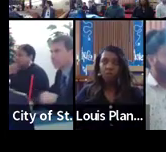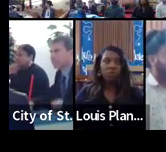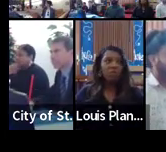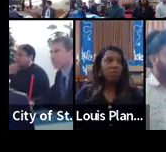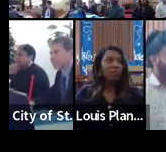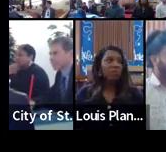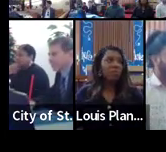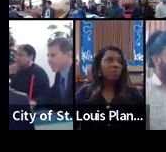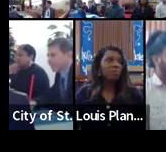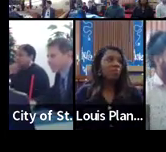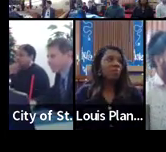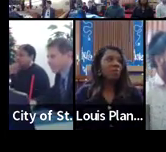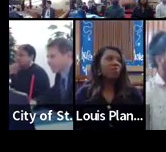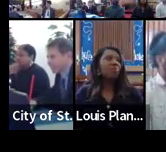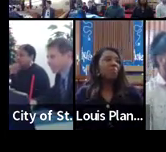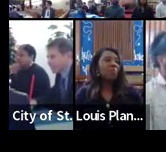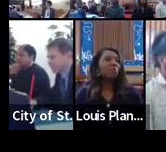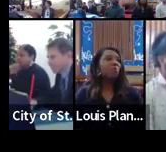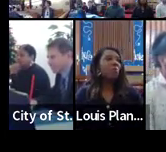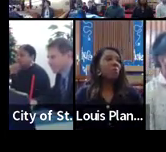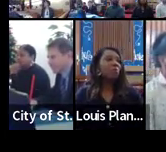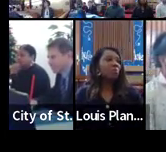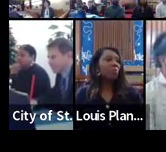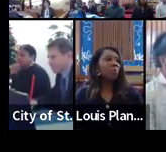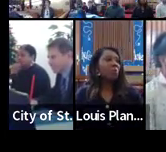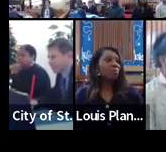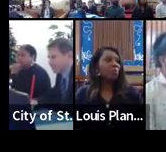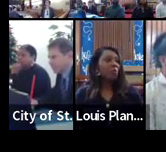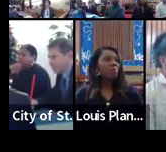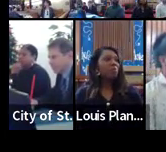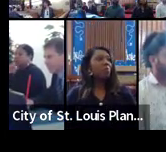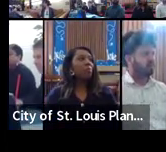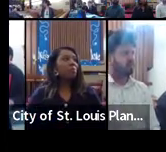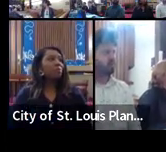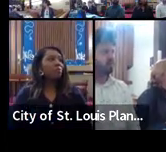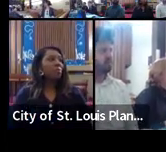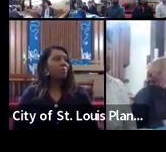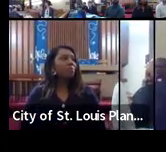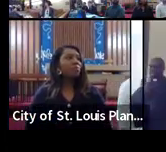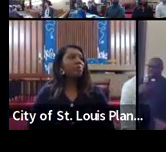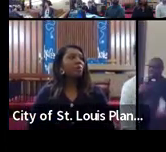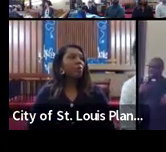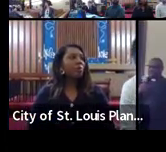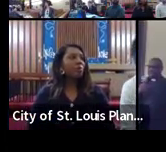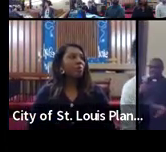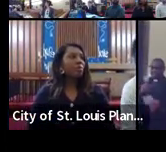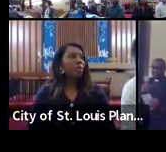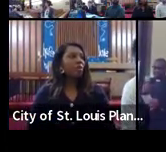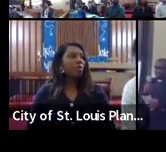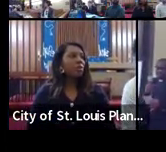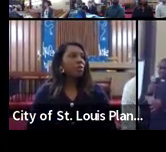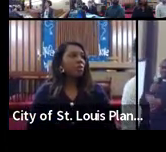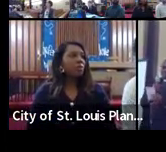Hello, and welcome to St. Philip's. I'm Richard Ashley, I'm the pastor of St. Philip's.